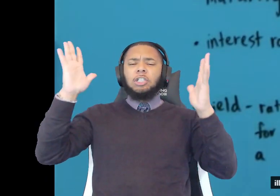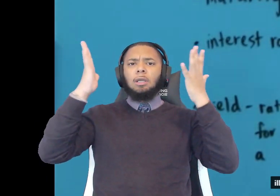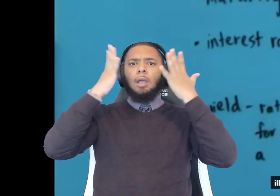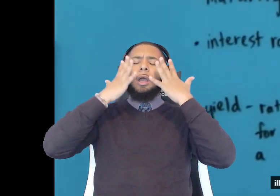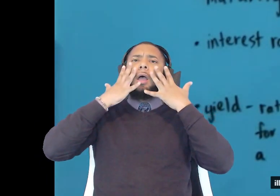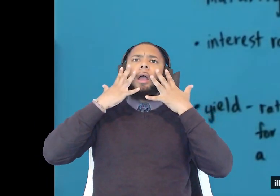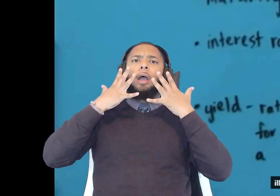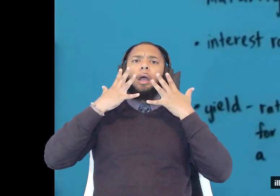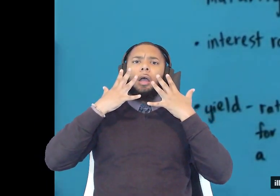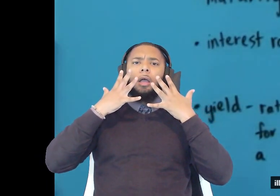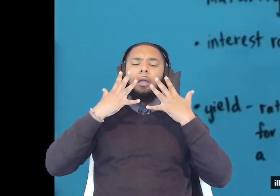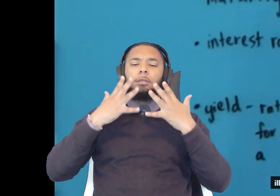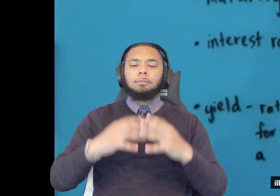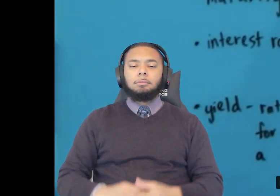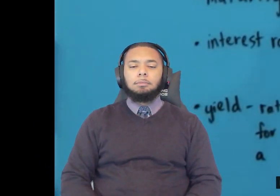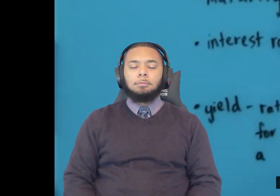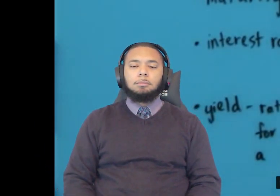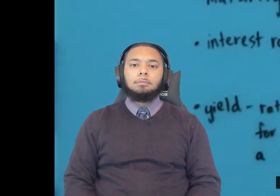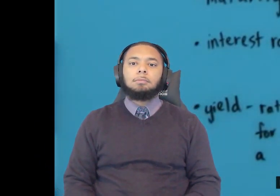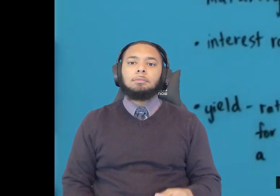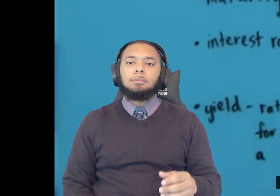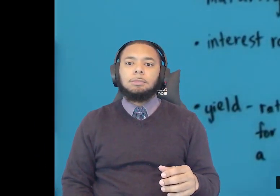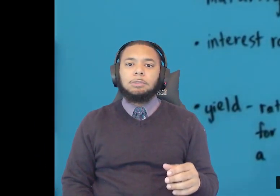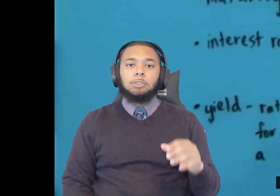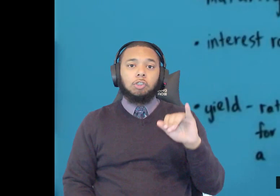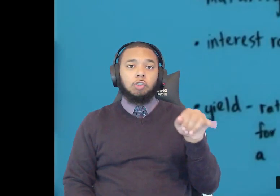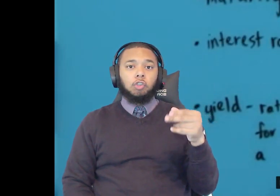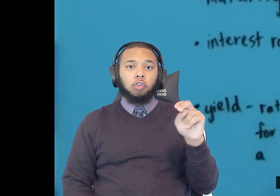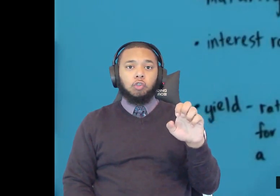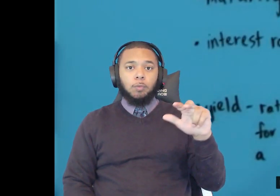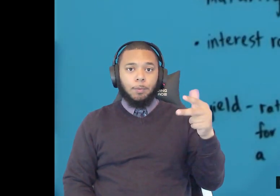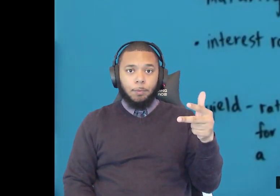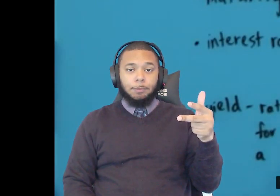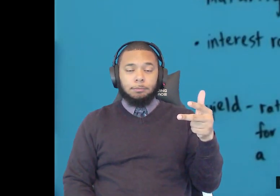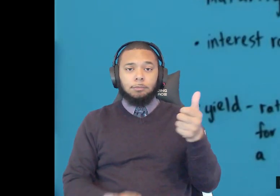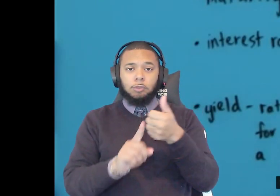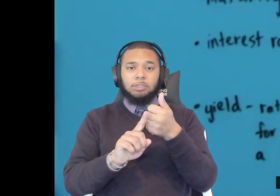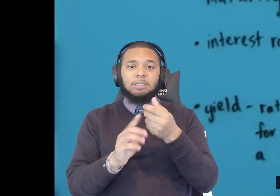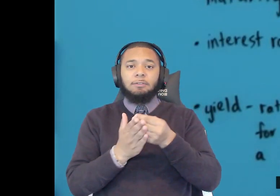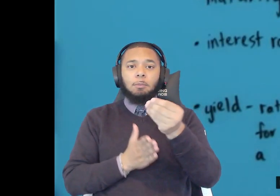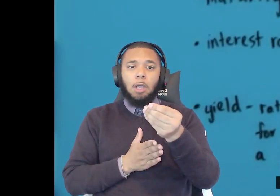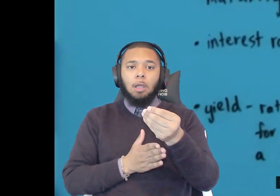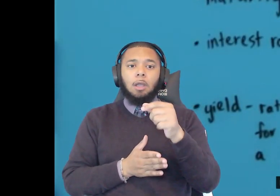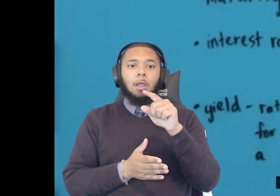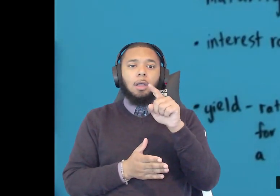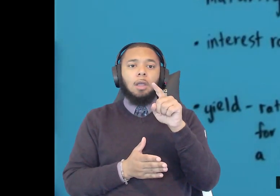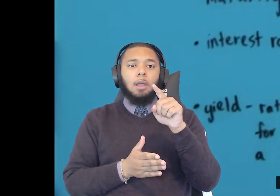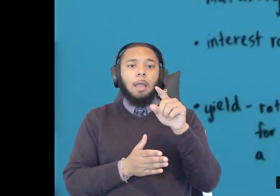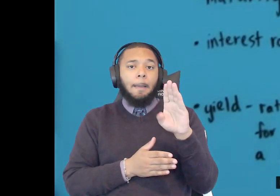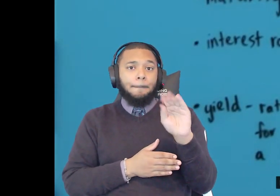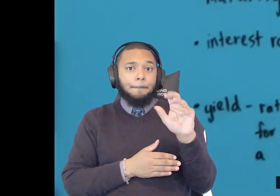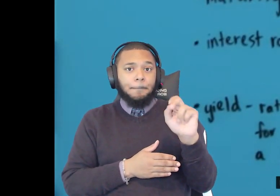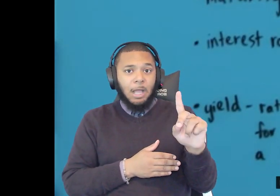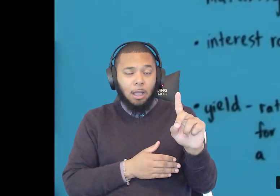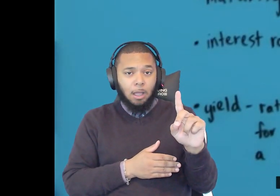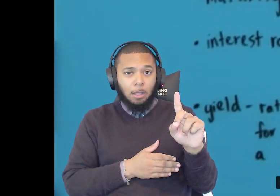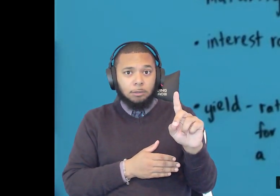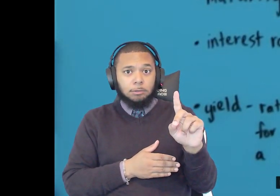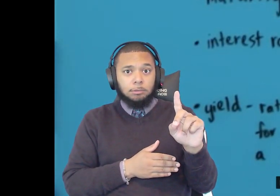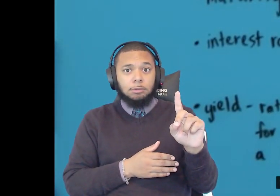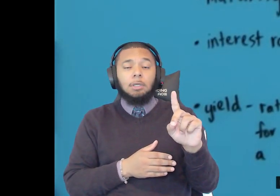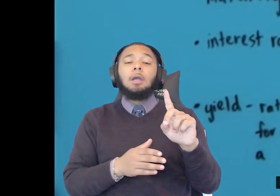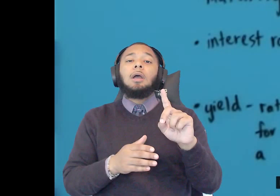That's magic. On the 3rd of June, you purchase a $1,000 bond at 90